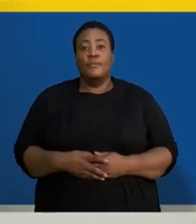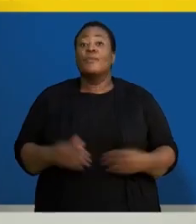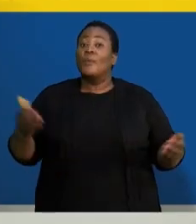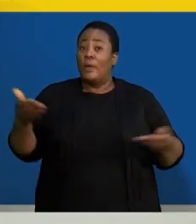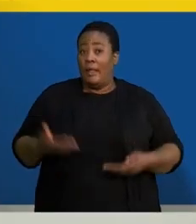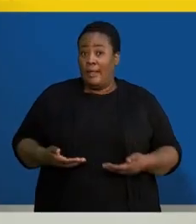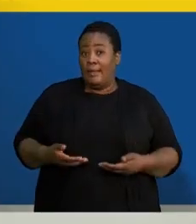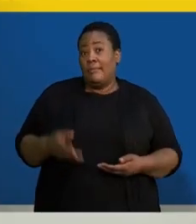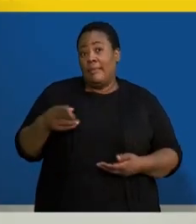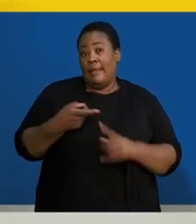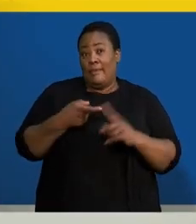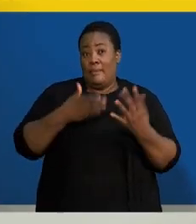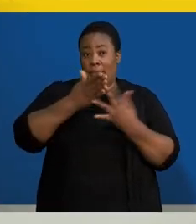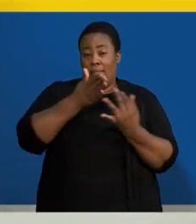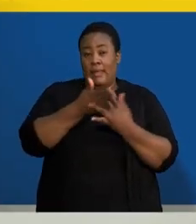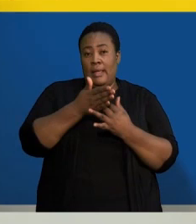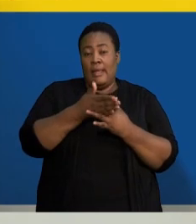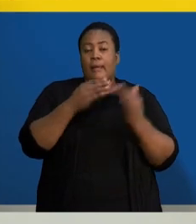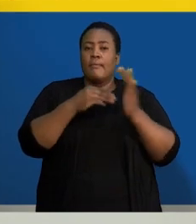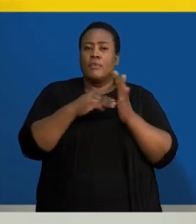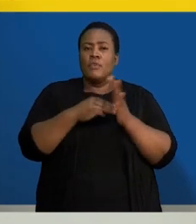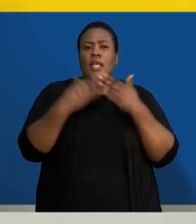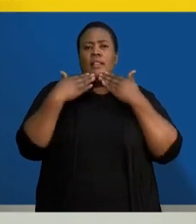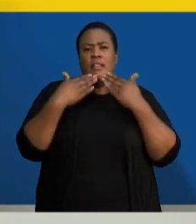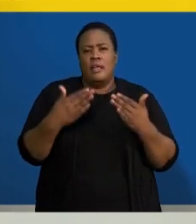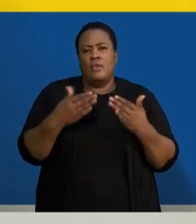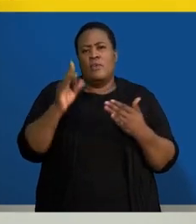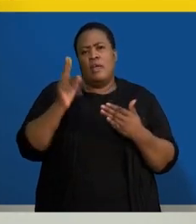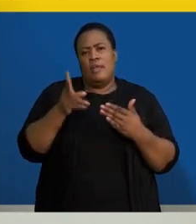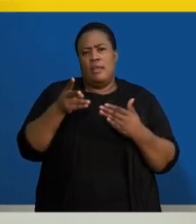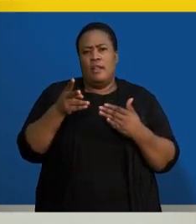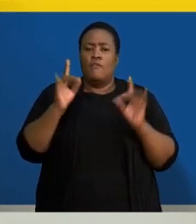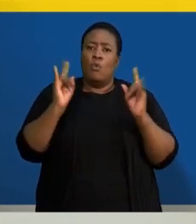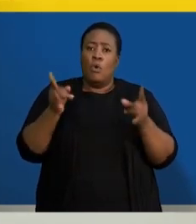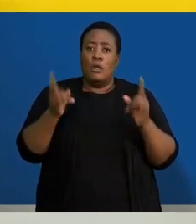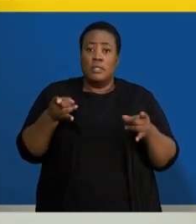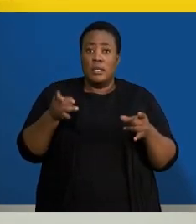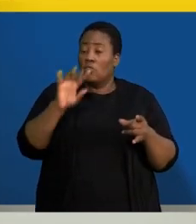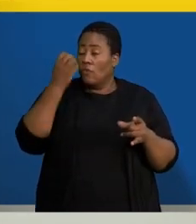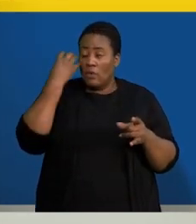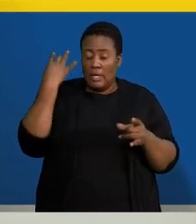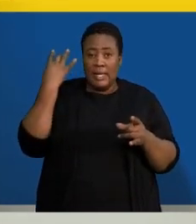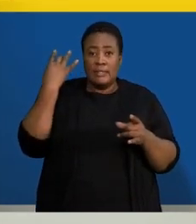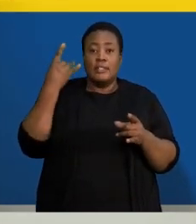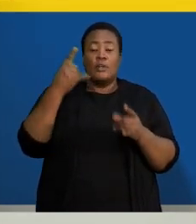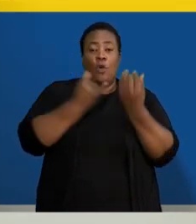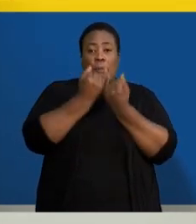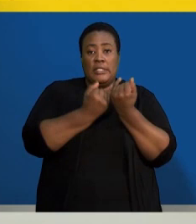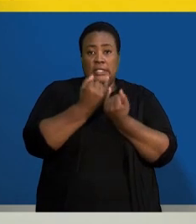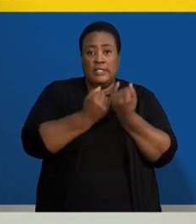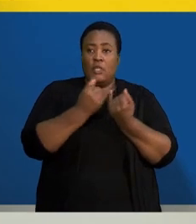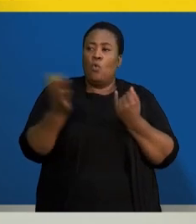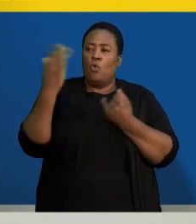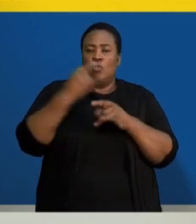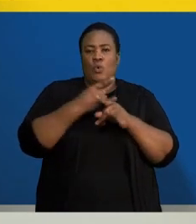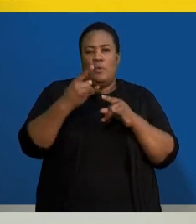Welcome back from the break, Matrix. Thank you so much for tuning in. Don't forget to enter that competition #WazOWinner on our